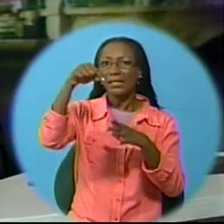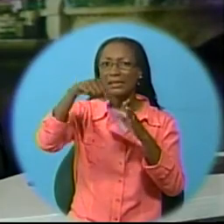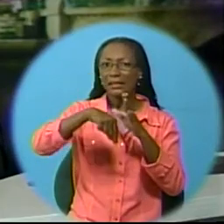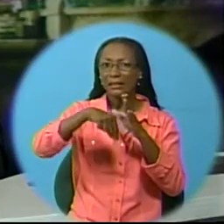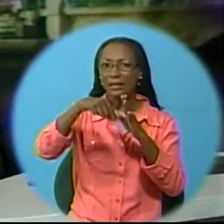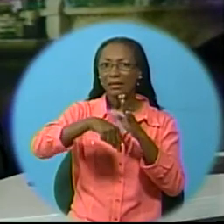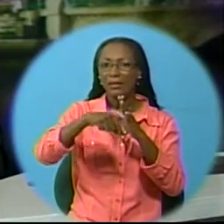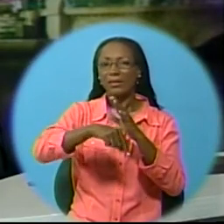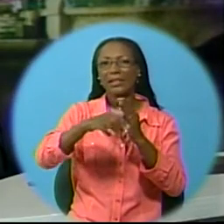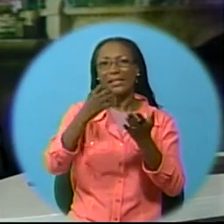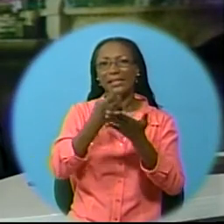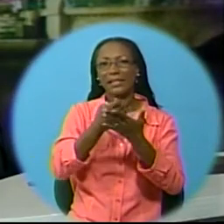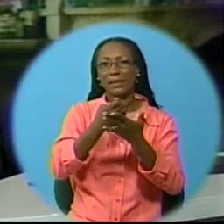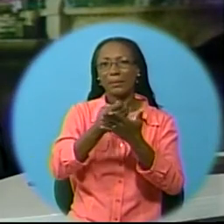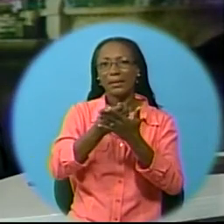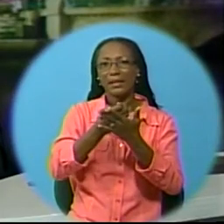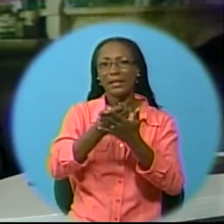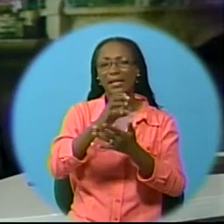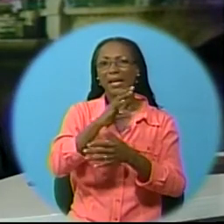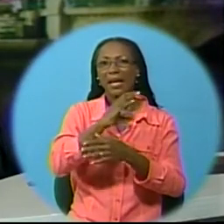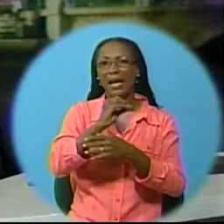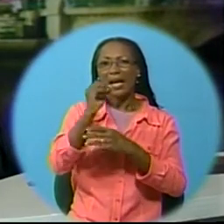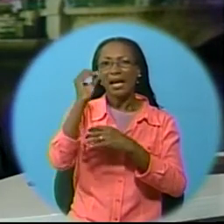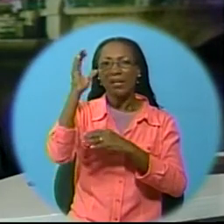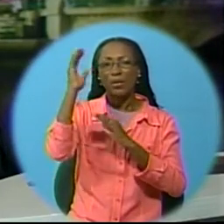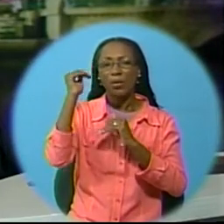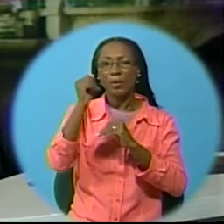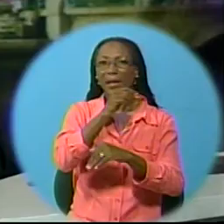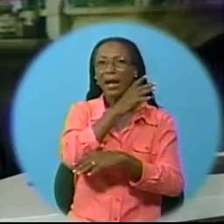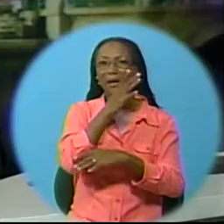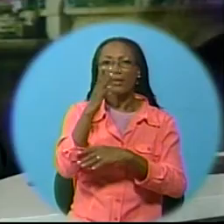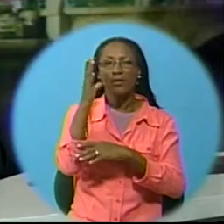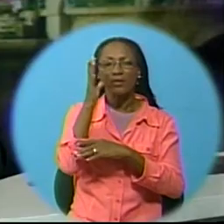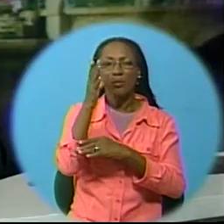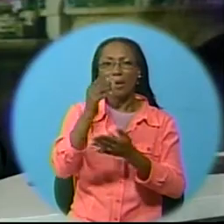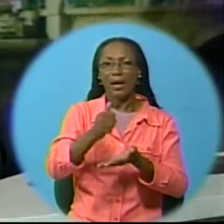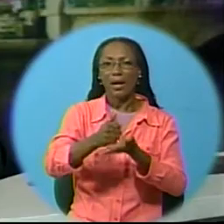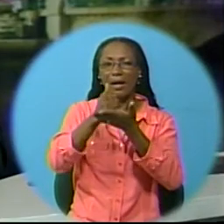like agriculture will play a very important part in the revival of the economy.